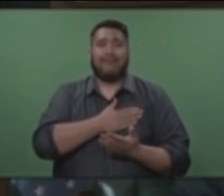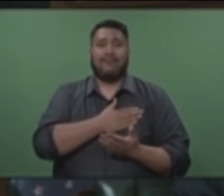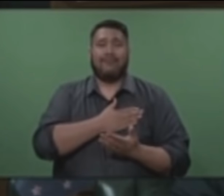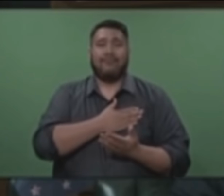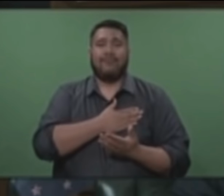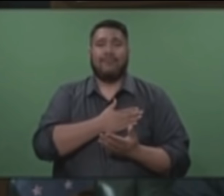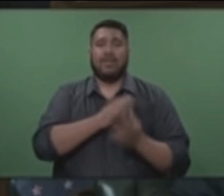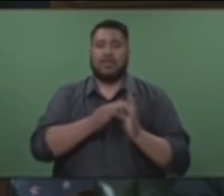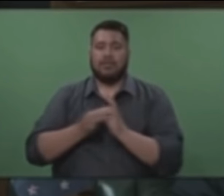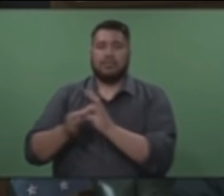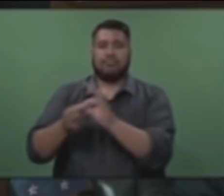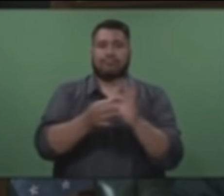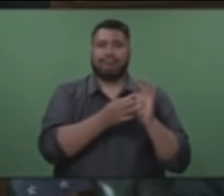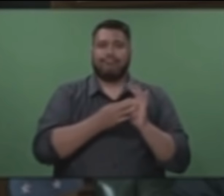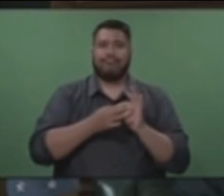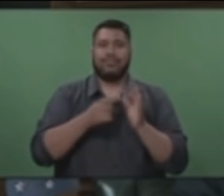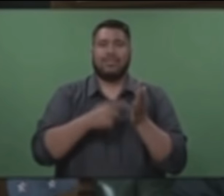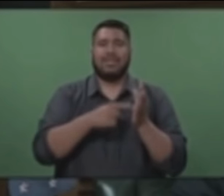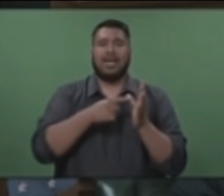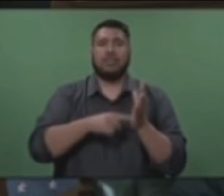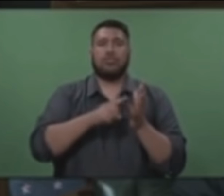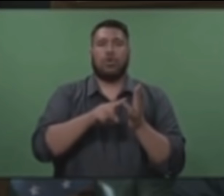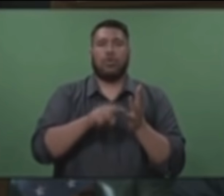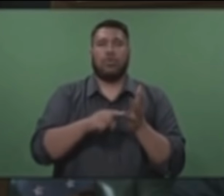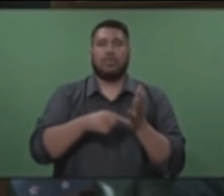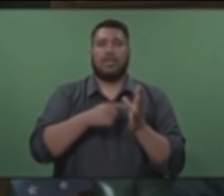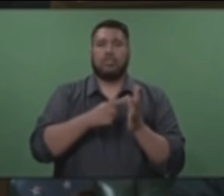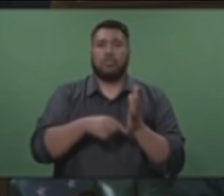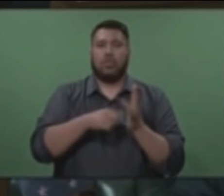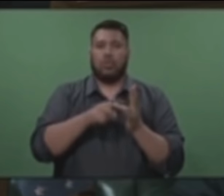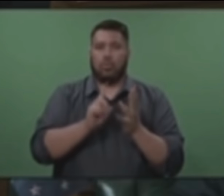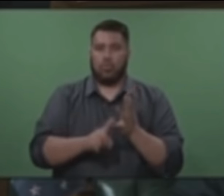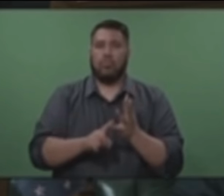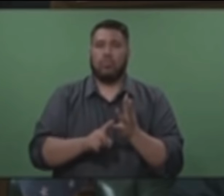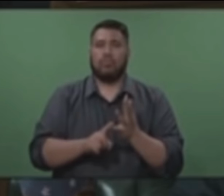tātou. Assalamu alaikum.